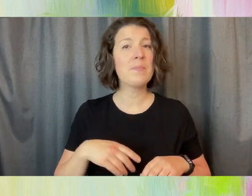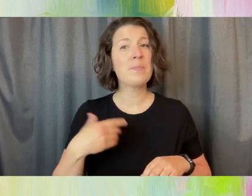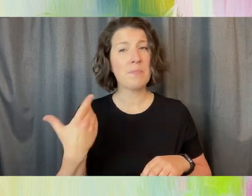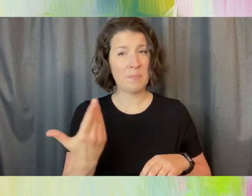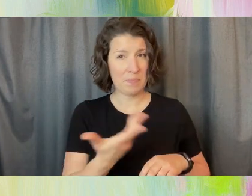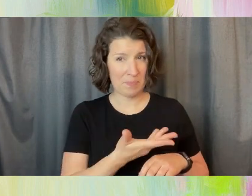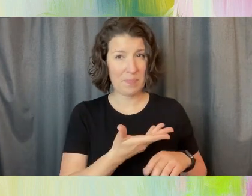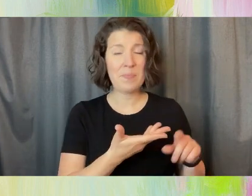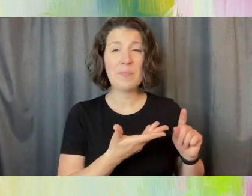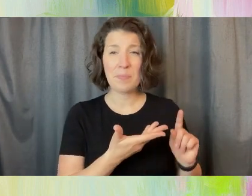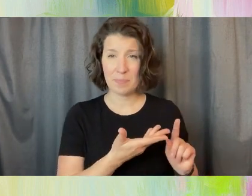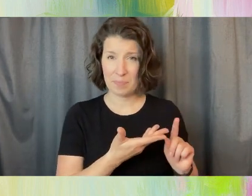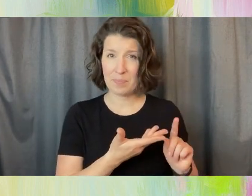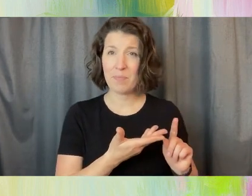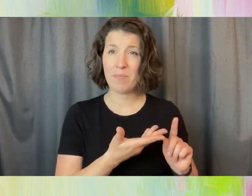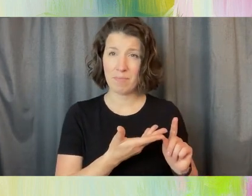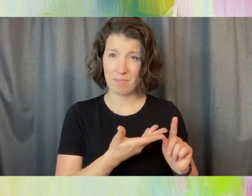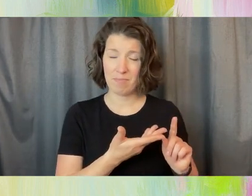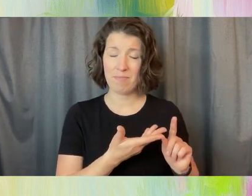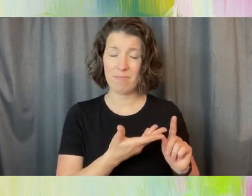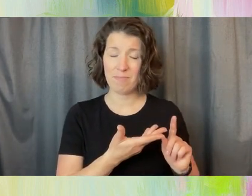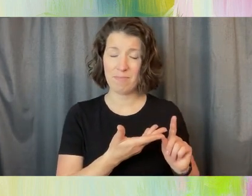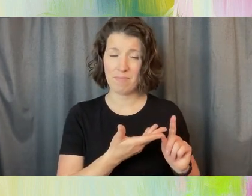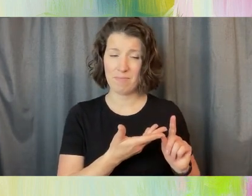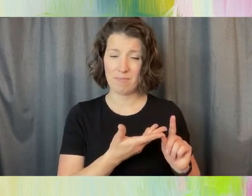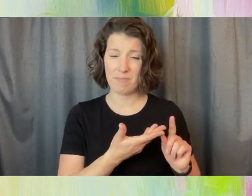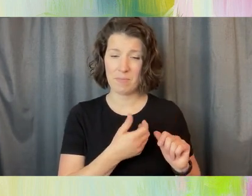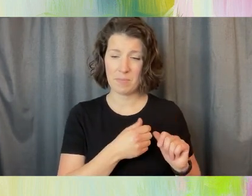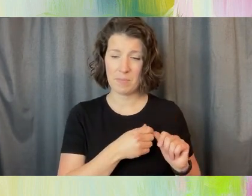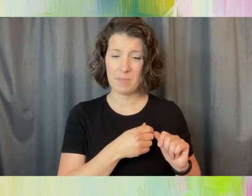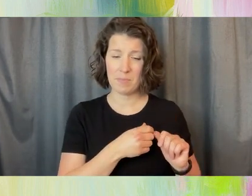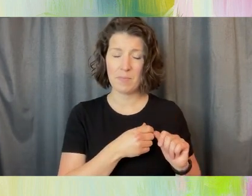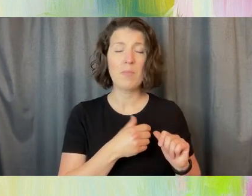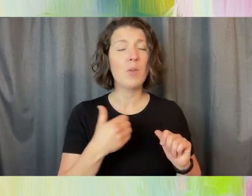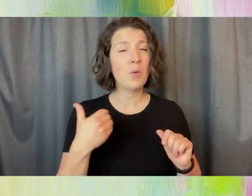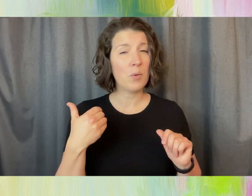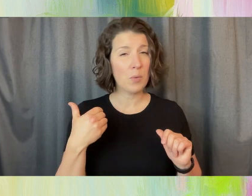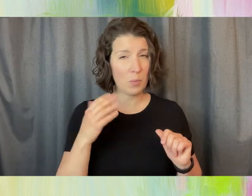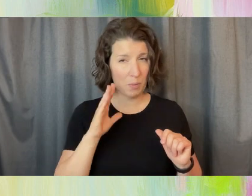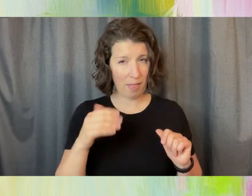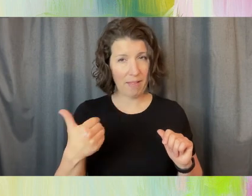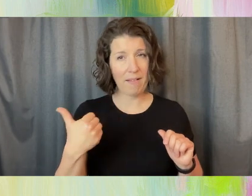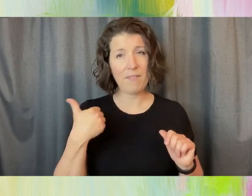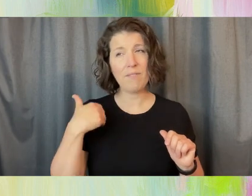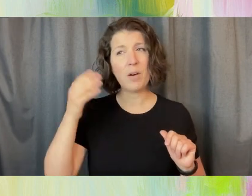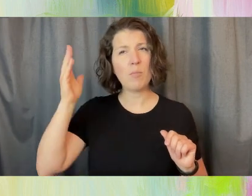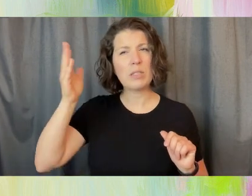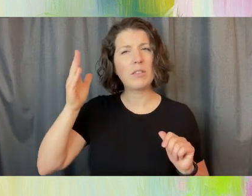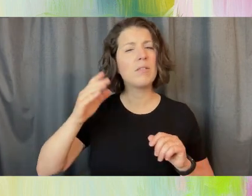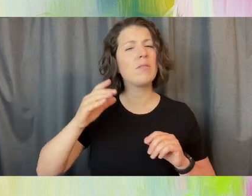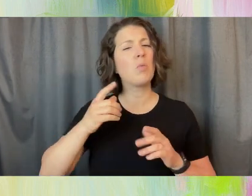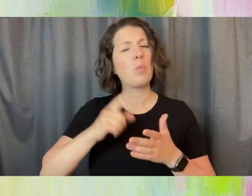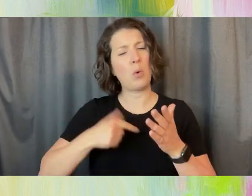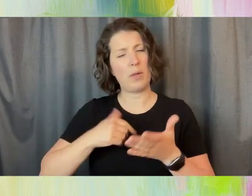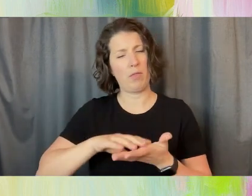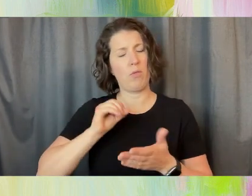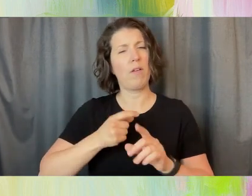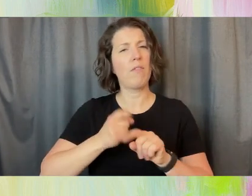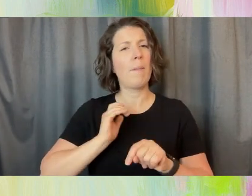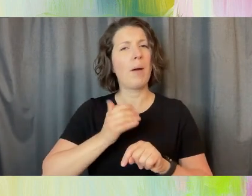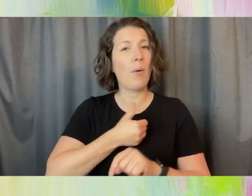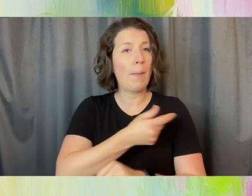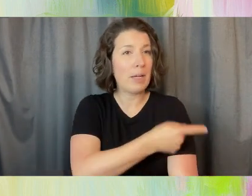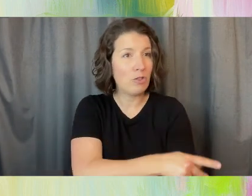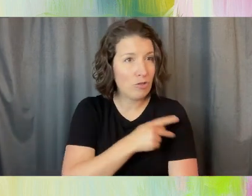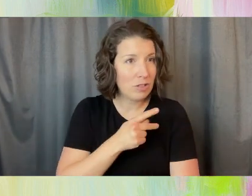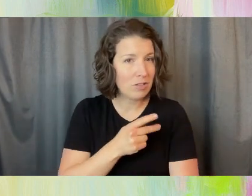And we have a presentation about what we learn from our patients, about measuring what matters in meaningful